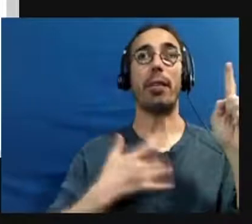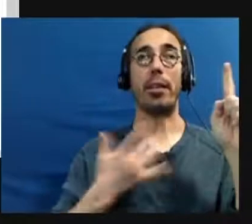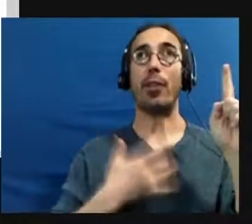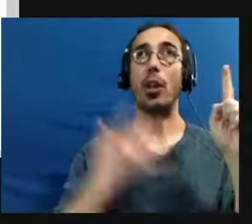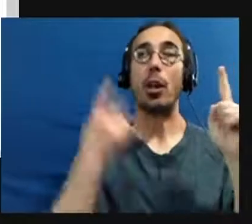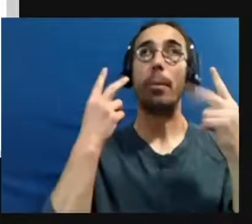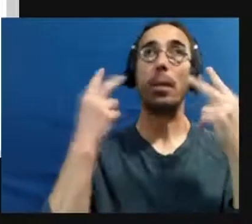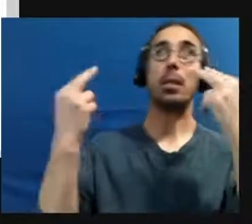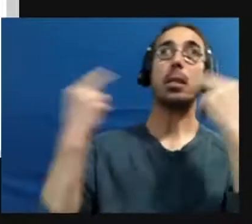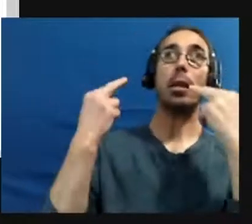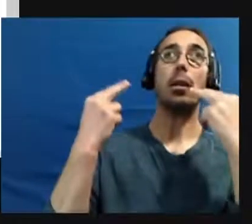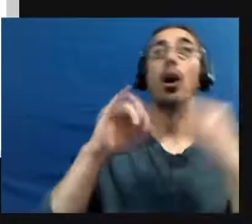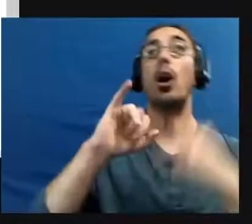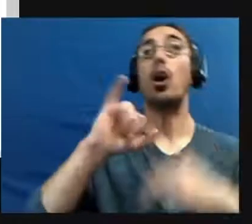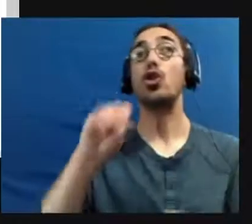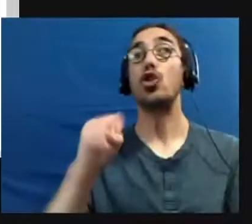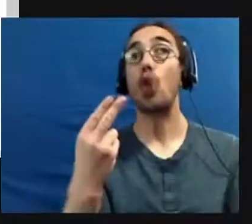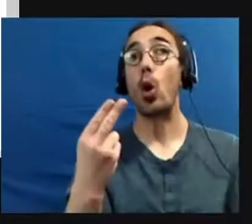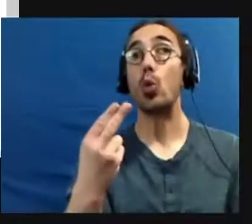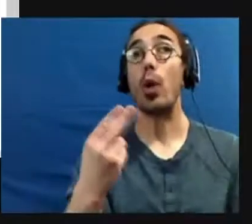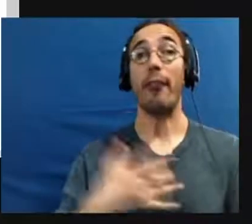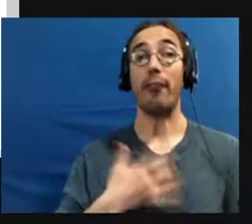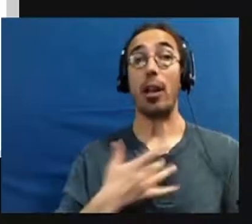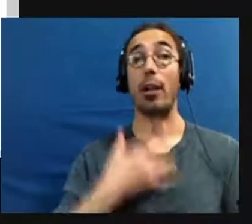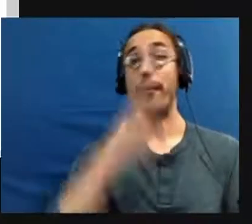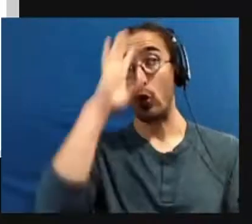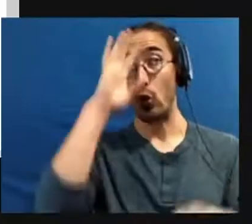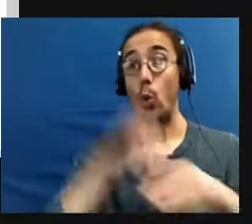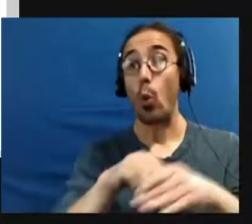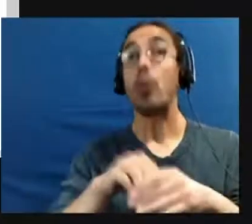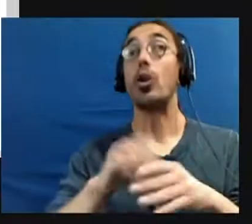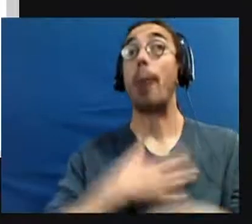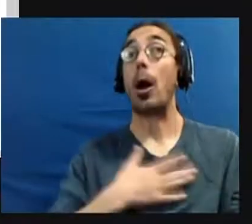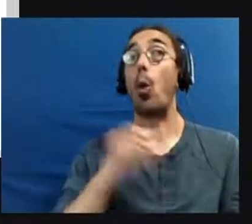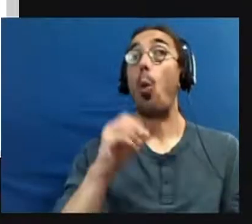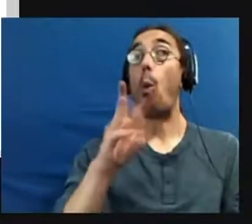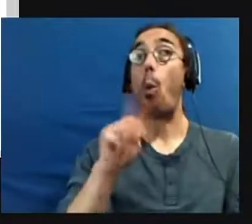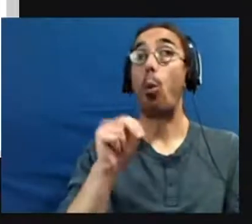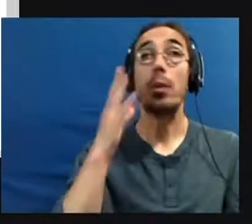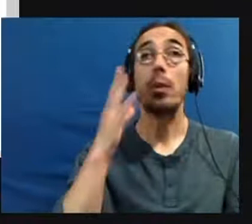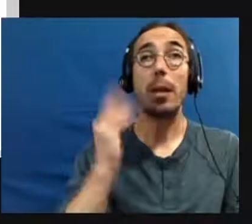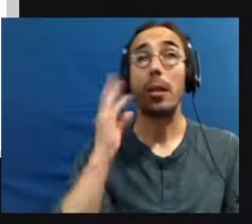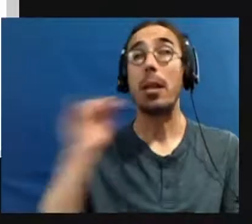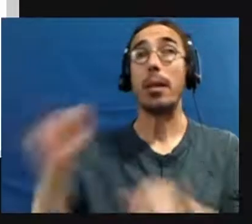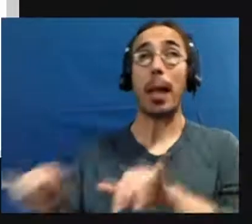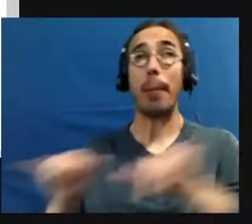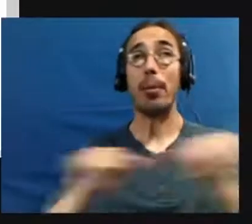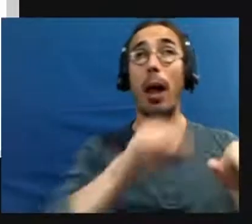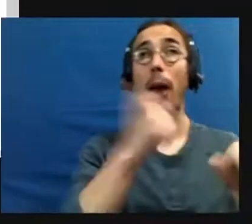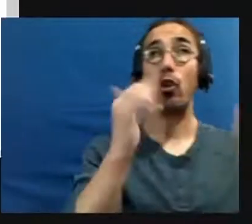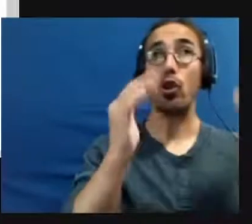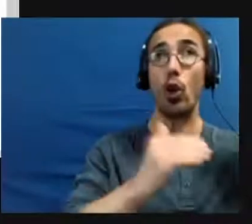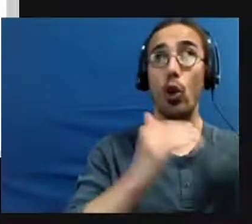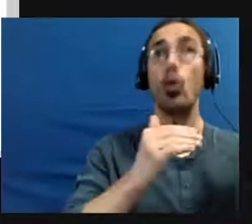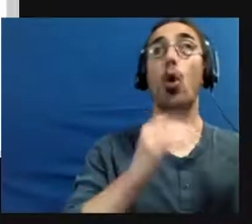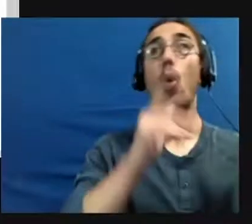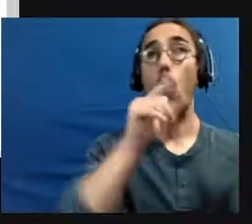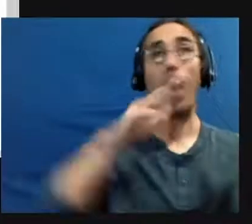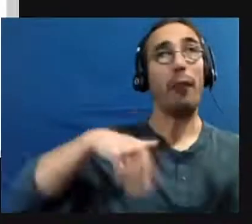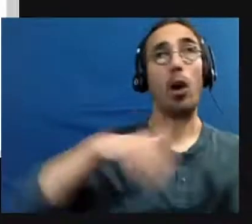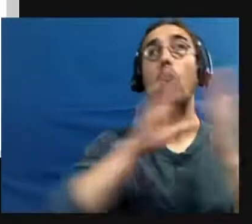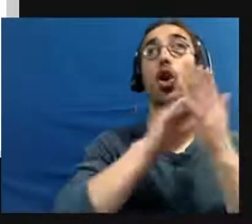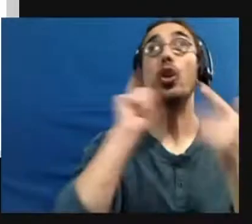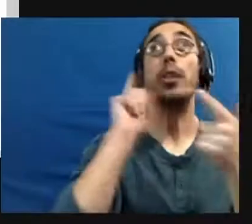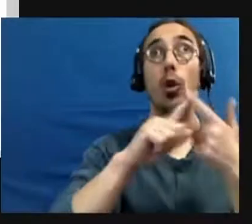with realizing he's autistic felt so familiar to my own journey, and I'm sure to many other adults who didn't learn they were autistic until later in